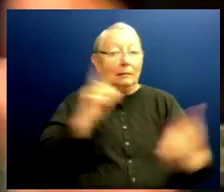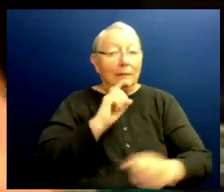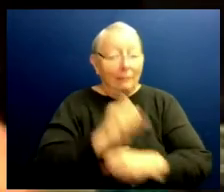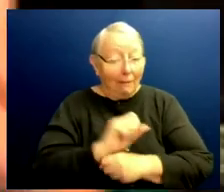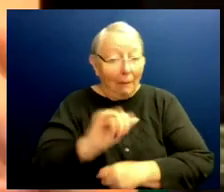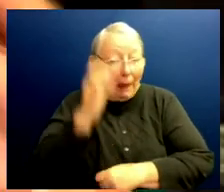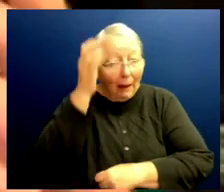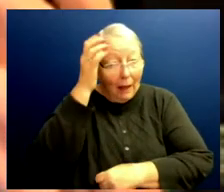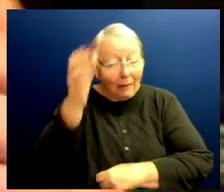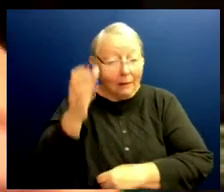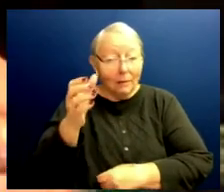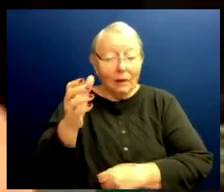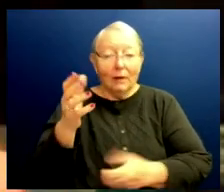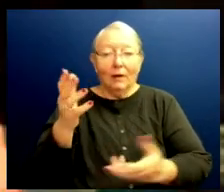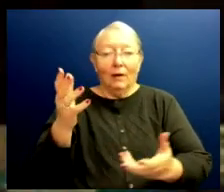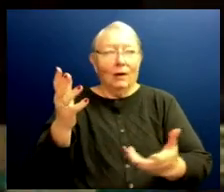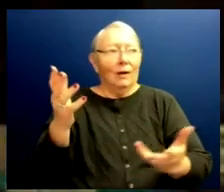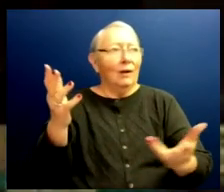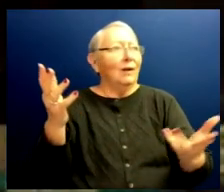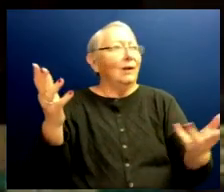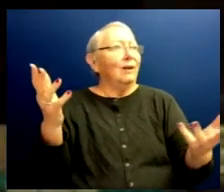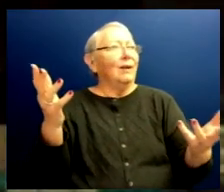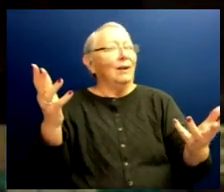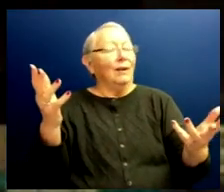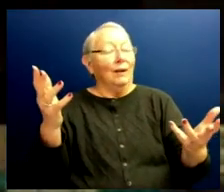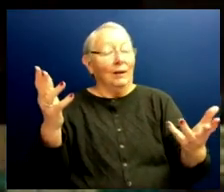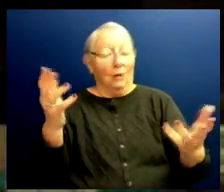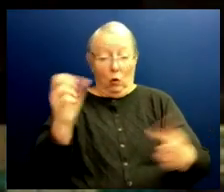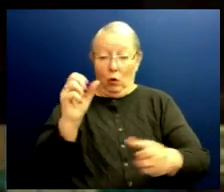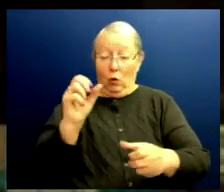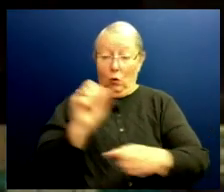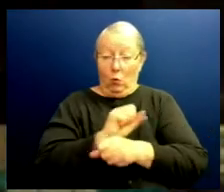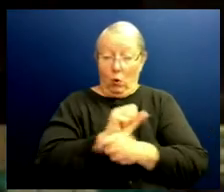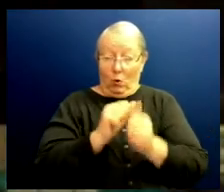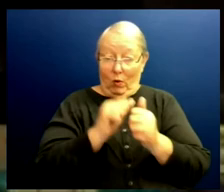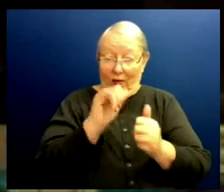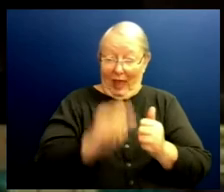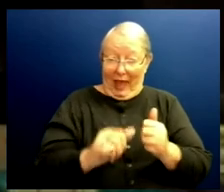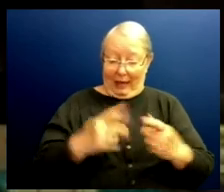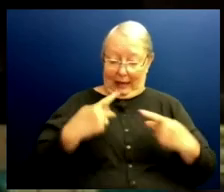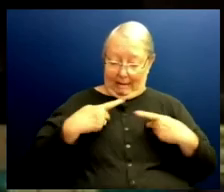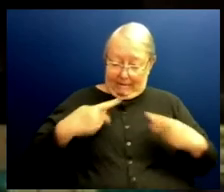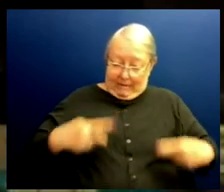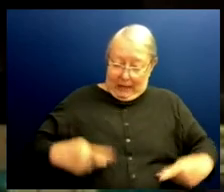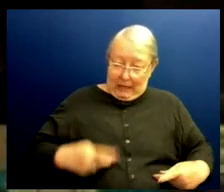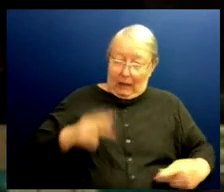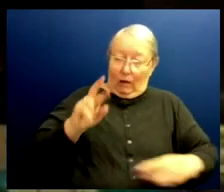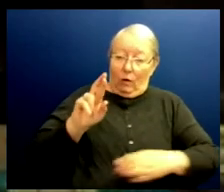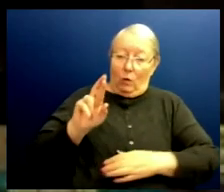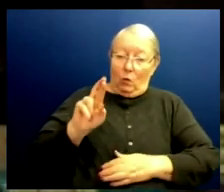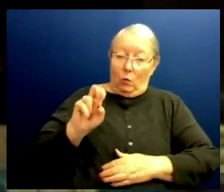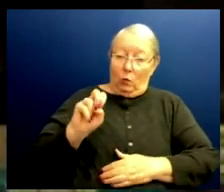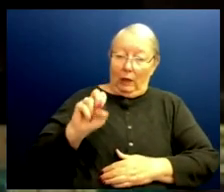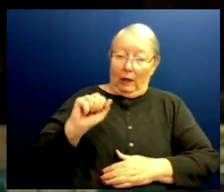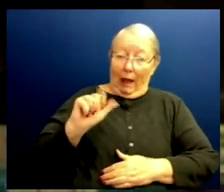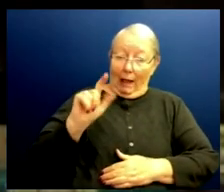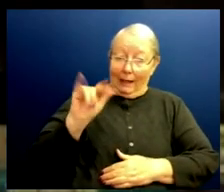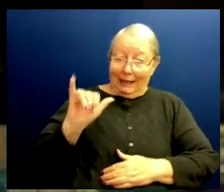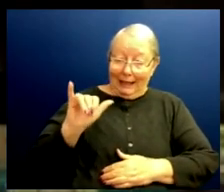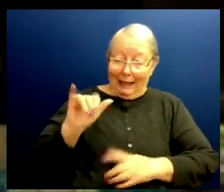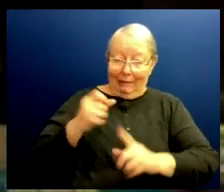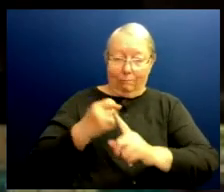these infinities, and to what extent does the actual physical reality deviate from the